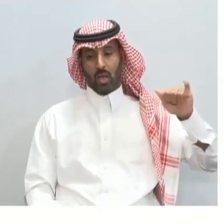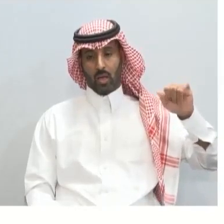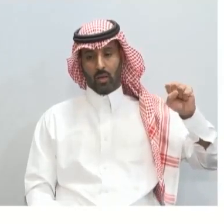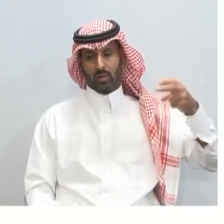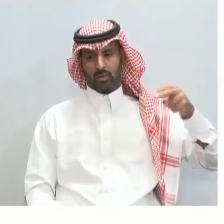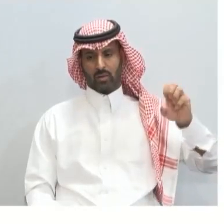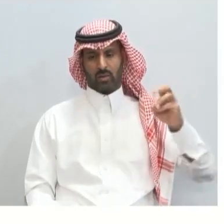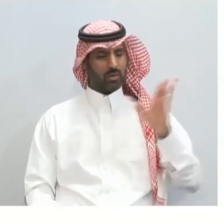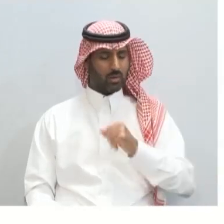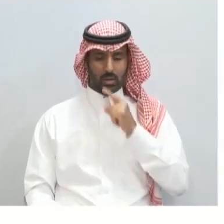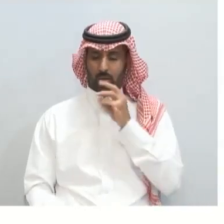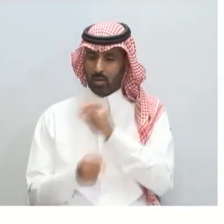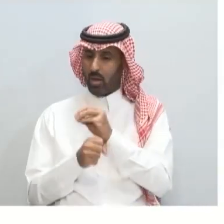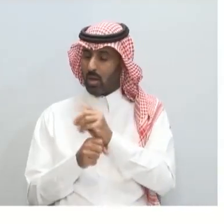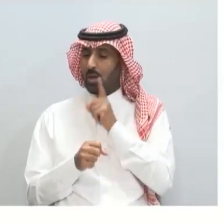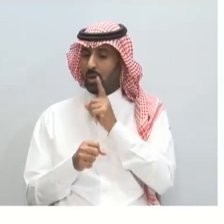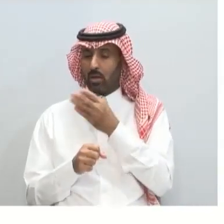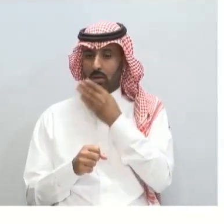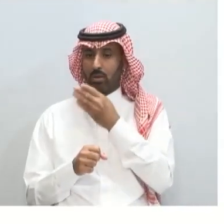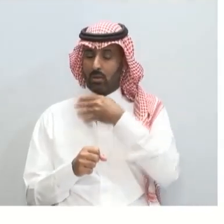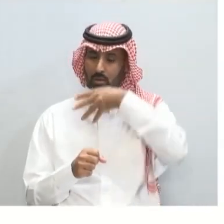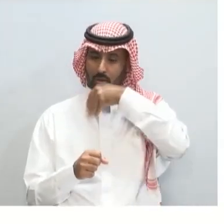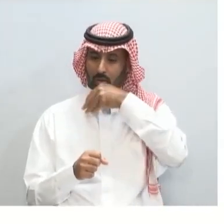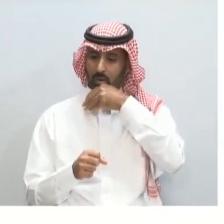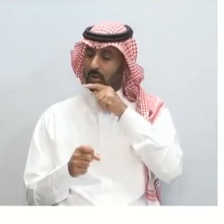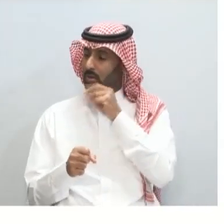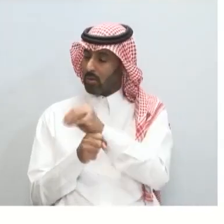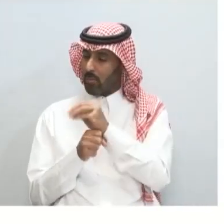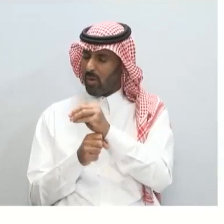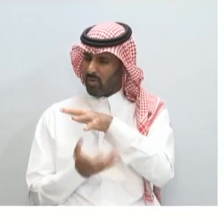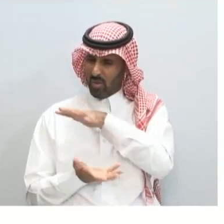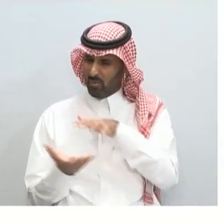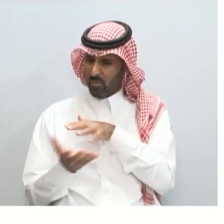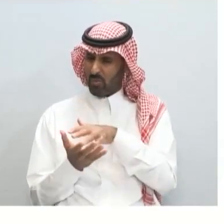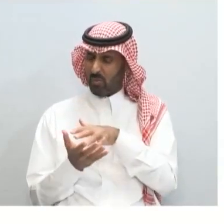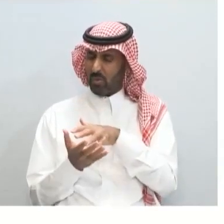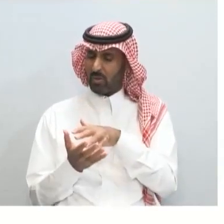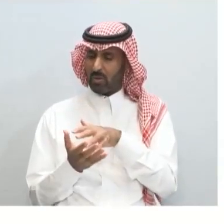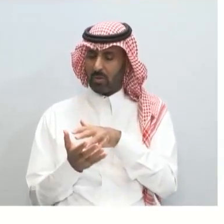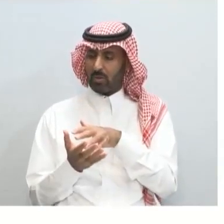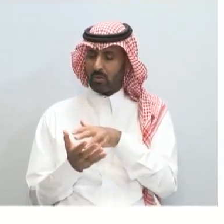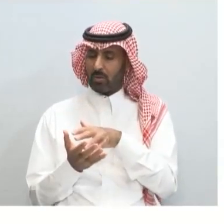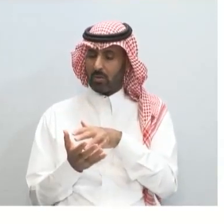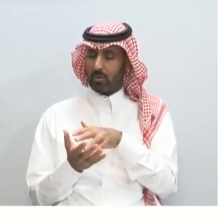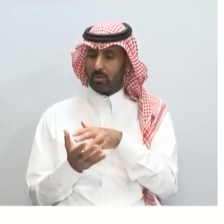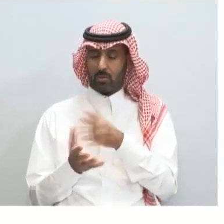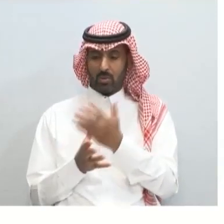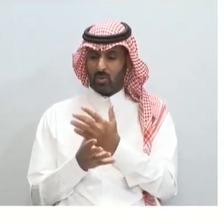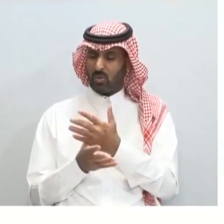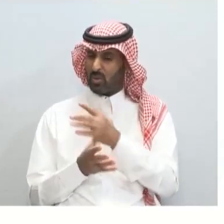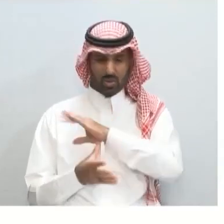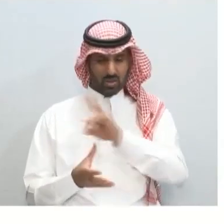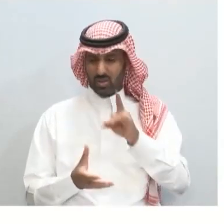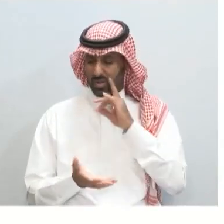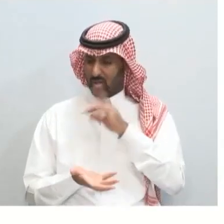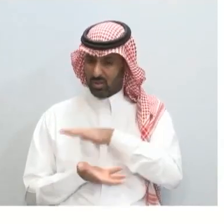her very good if AA had told had told past perfect her parents about the